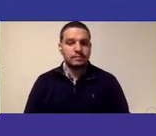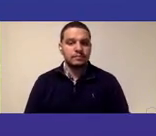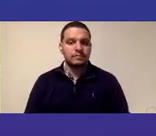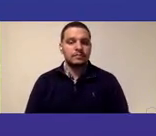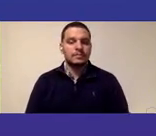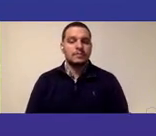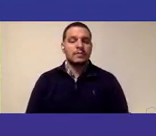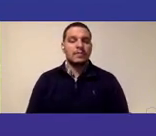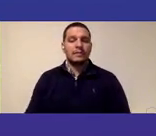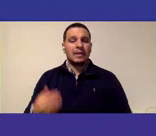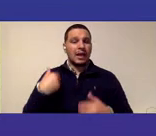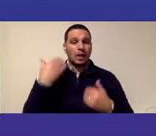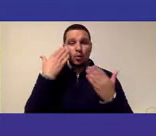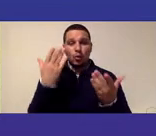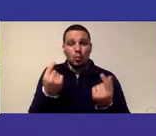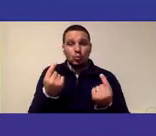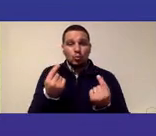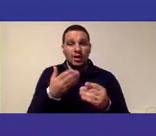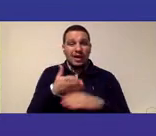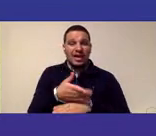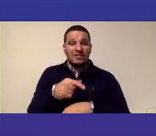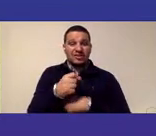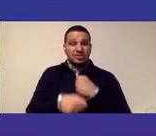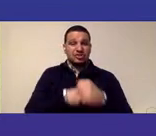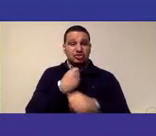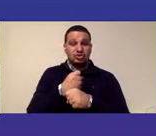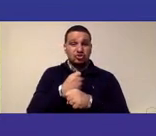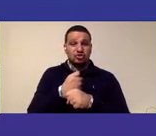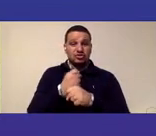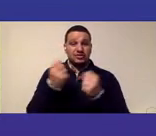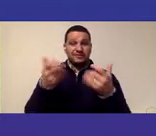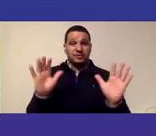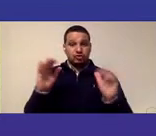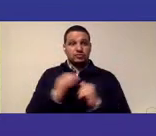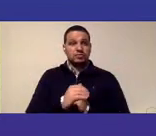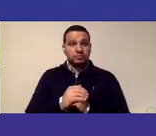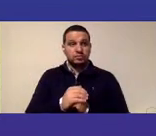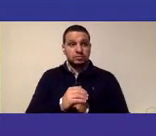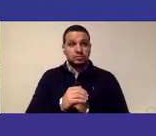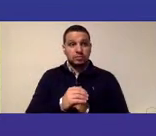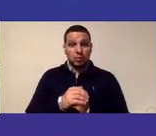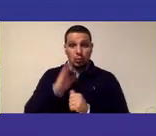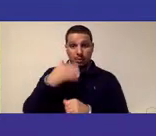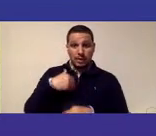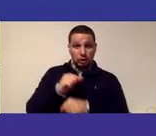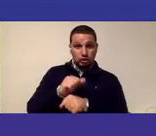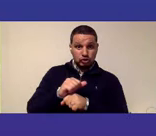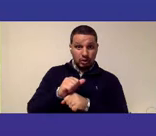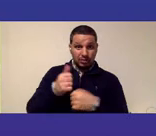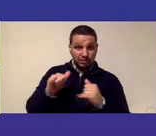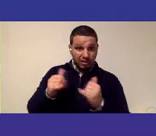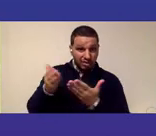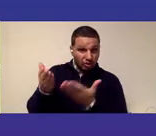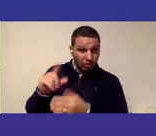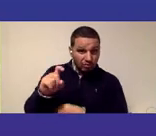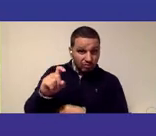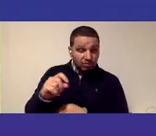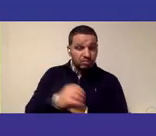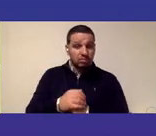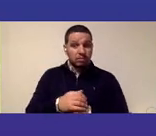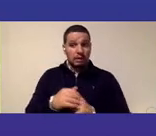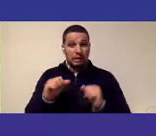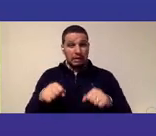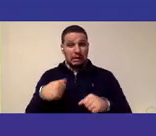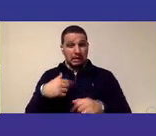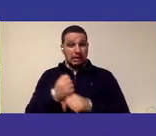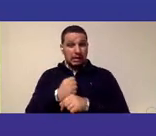I don't know what I'm going to do after this year is all over. Will my job even exist? Will I be able to get a